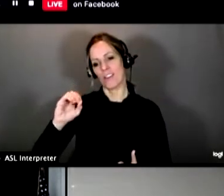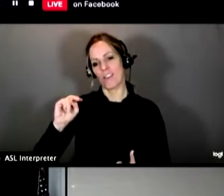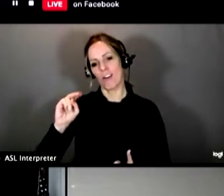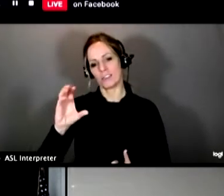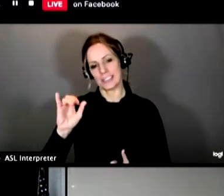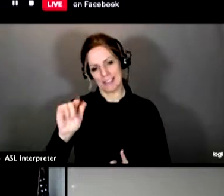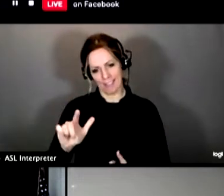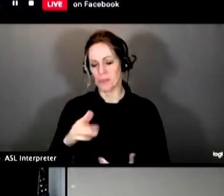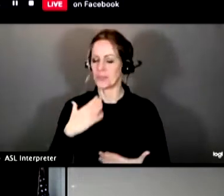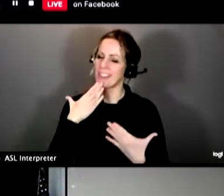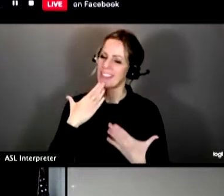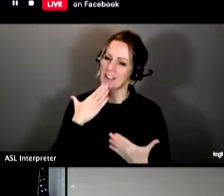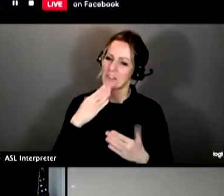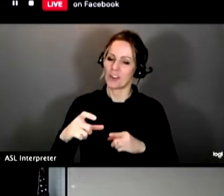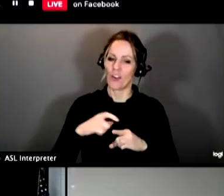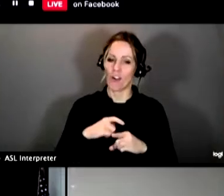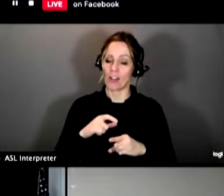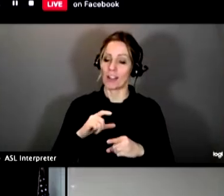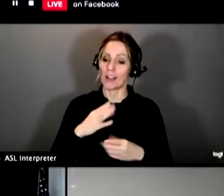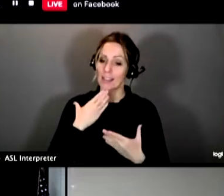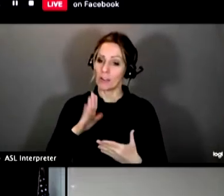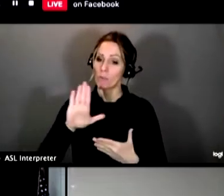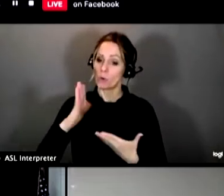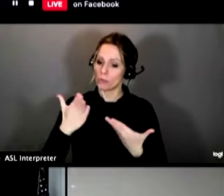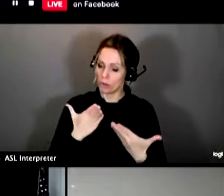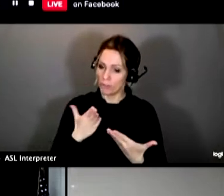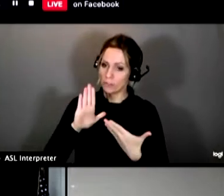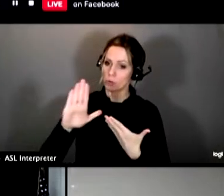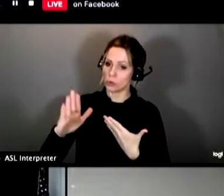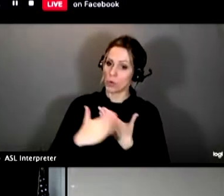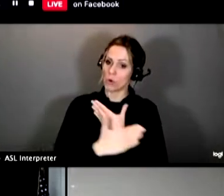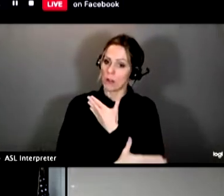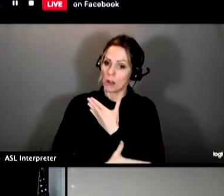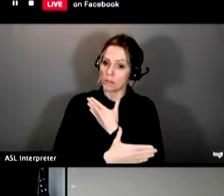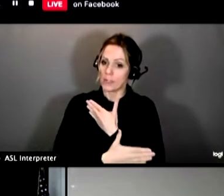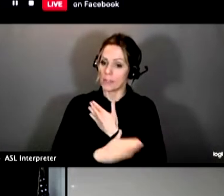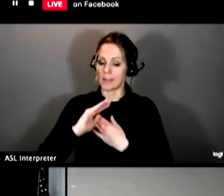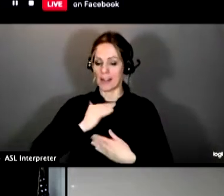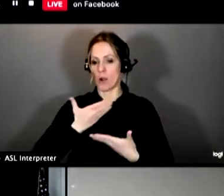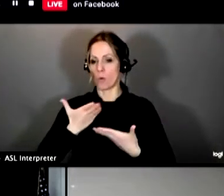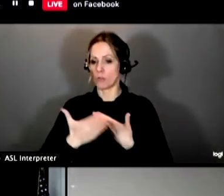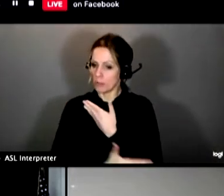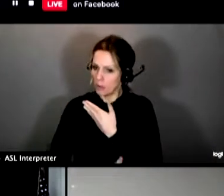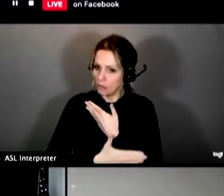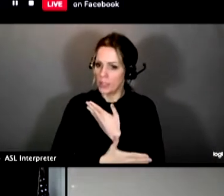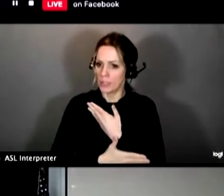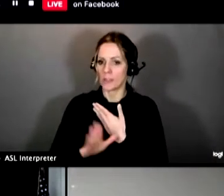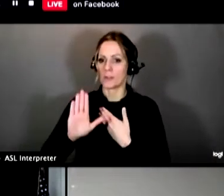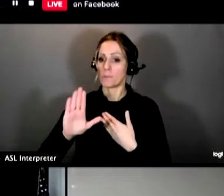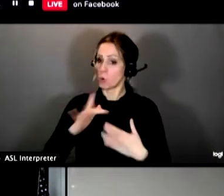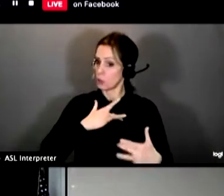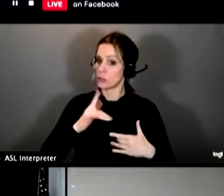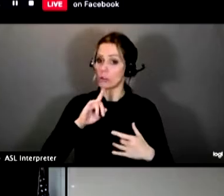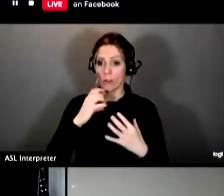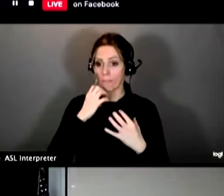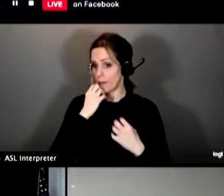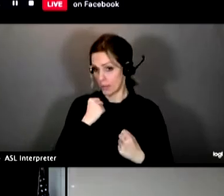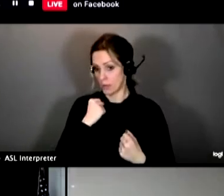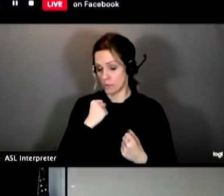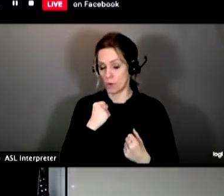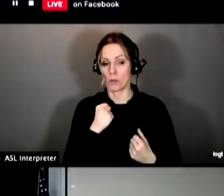service to your country and to our country and for sharing the concerns that you did. That's very valuable. We have